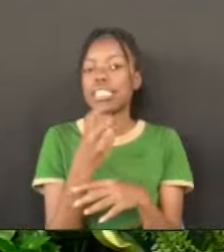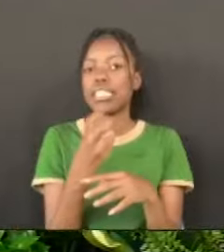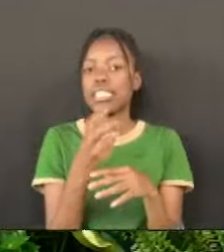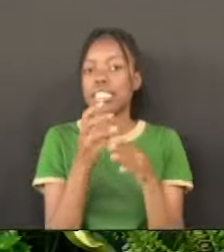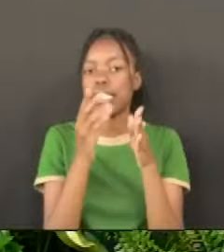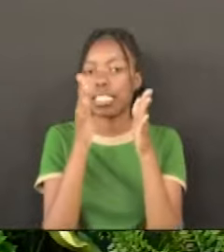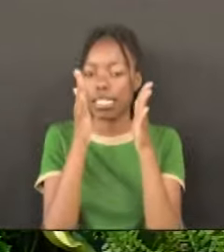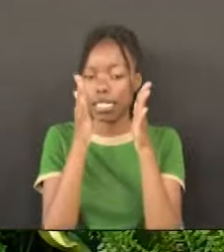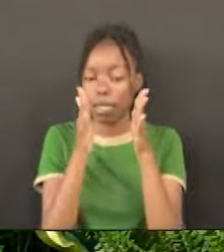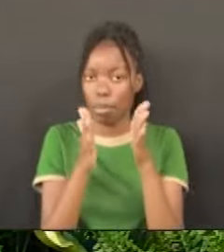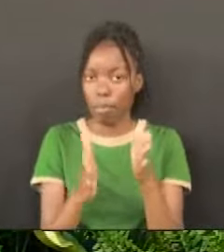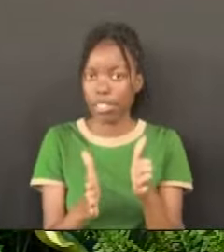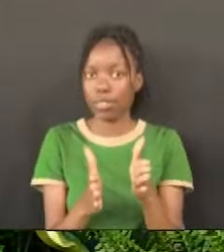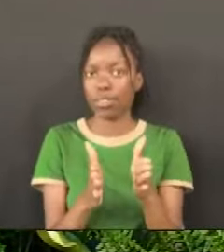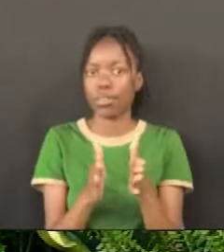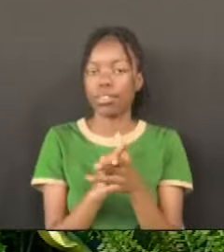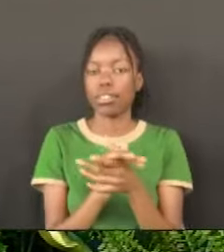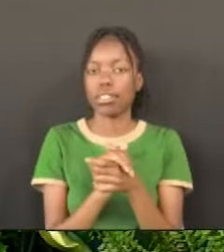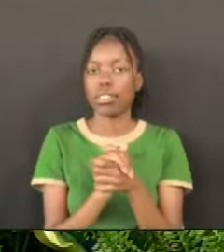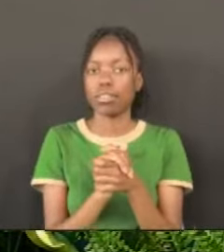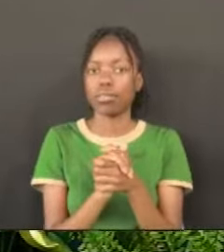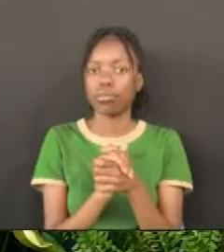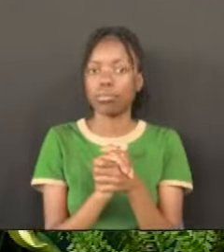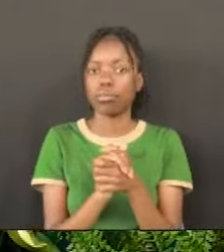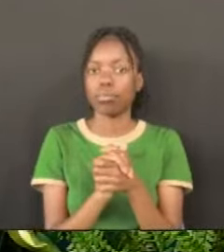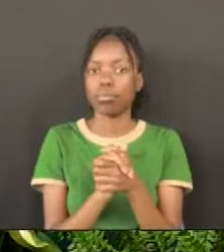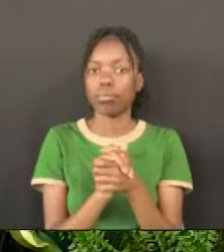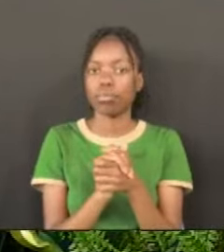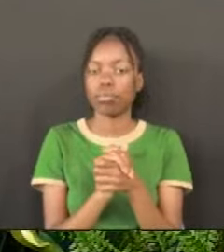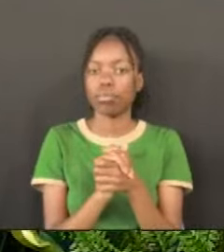is so intimate.